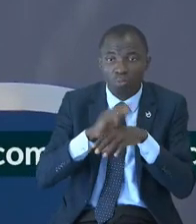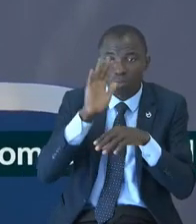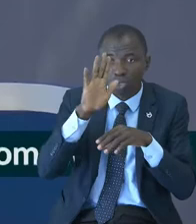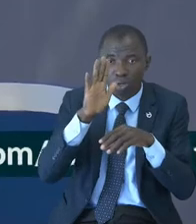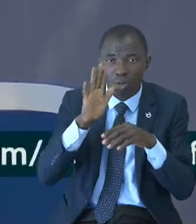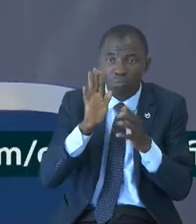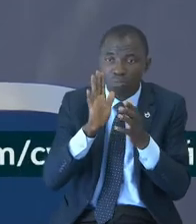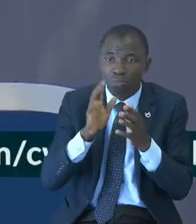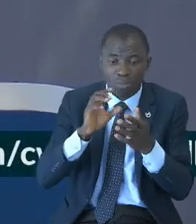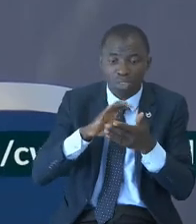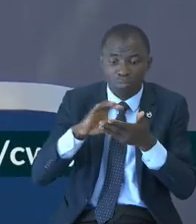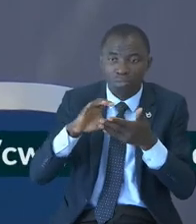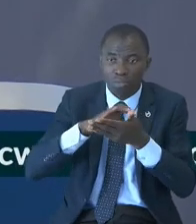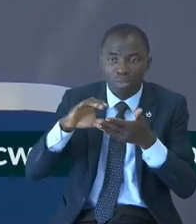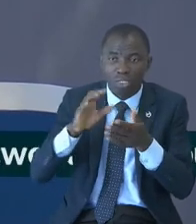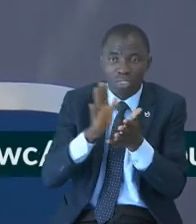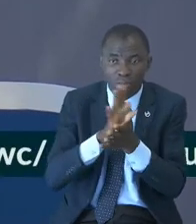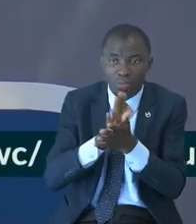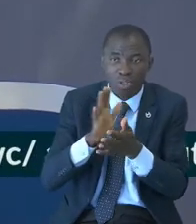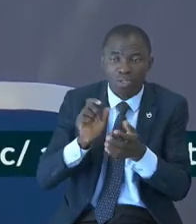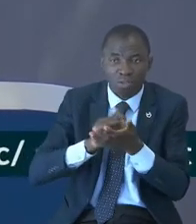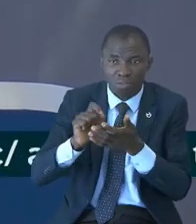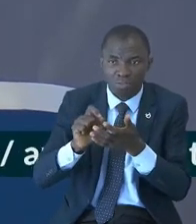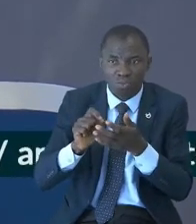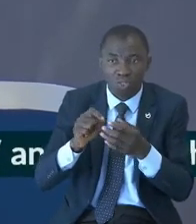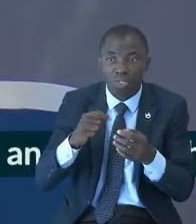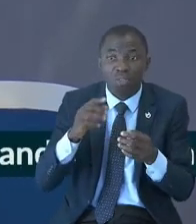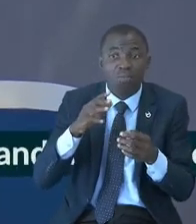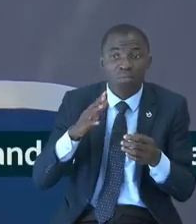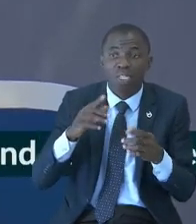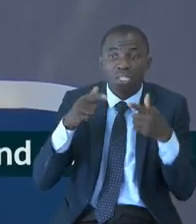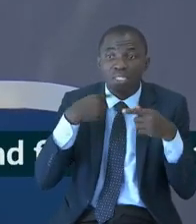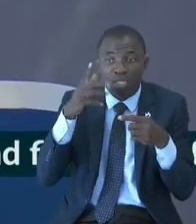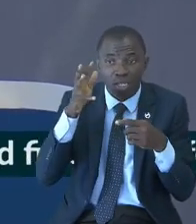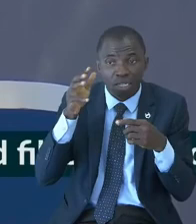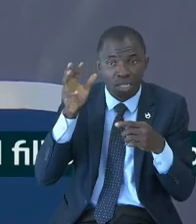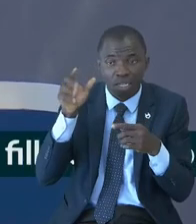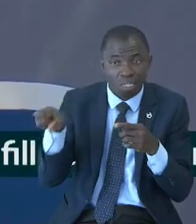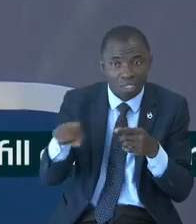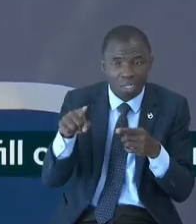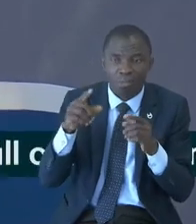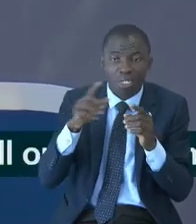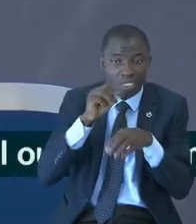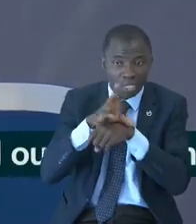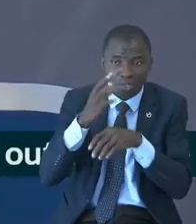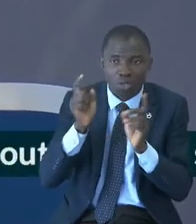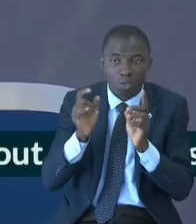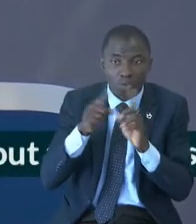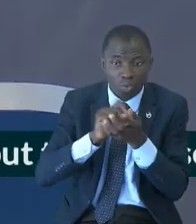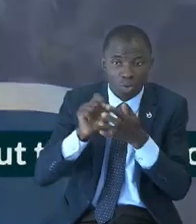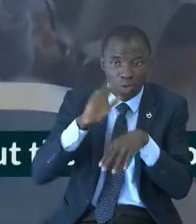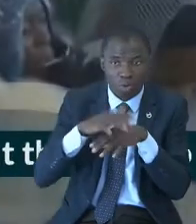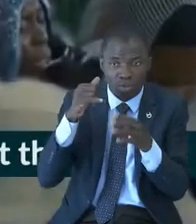effectively put the process of follow-up without any hindrance. If he has any email, you can